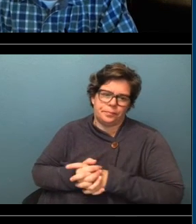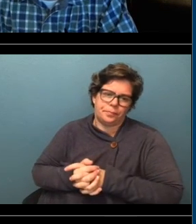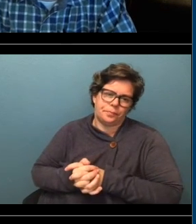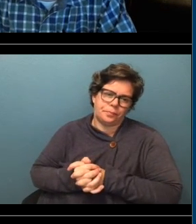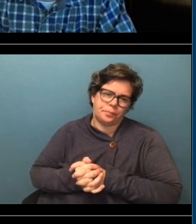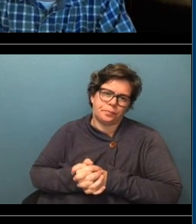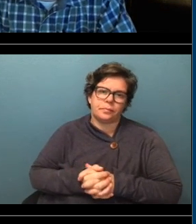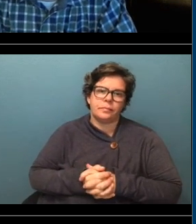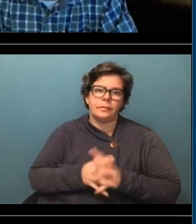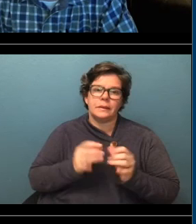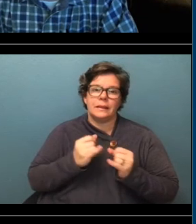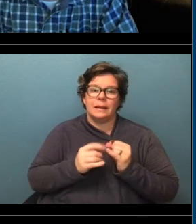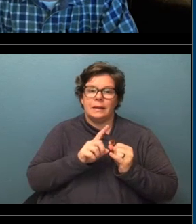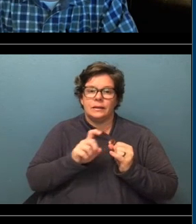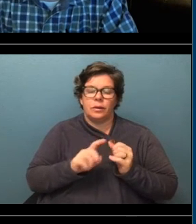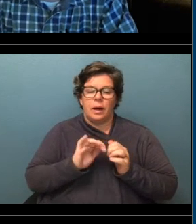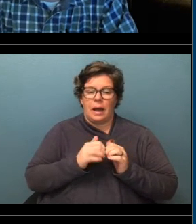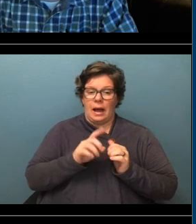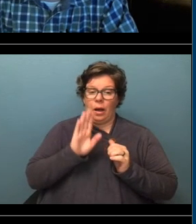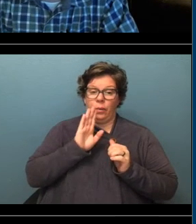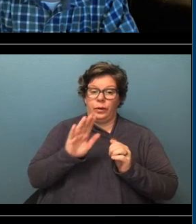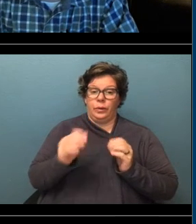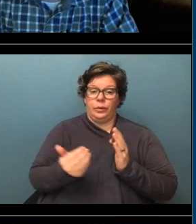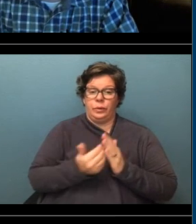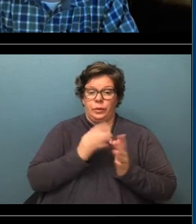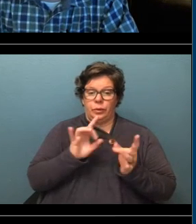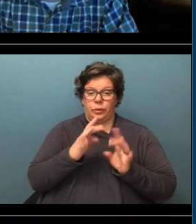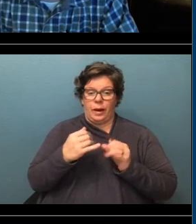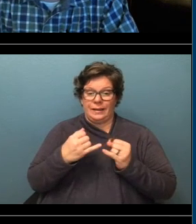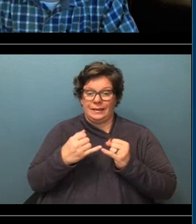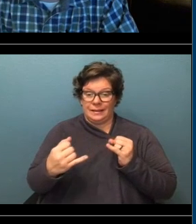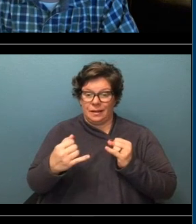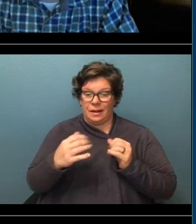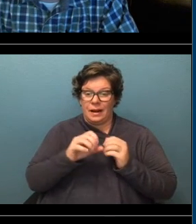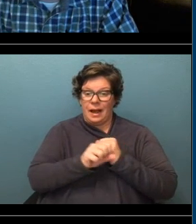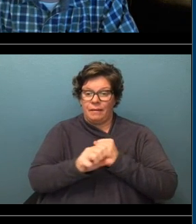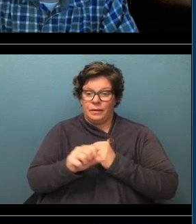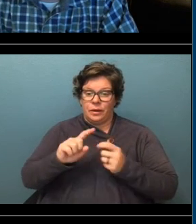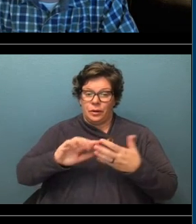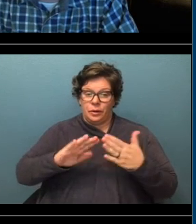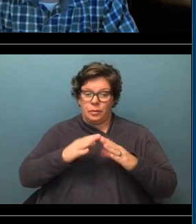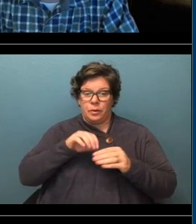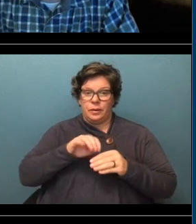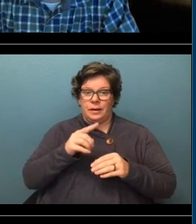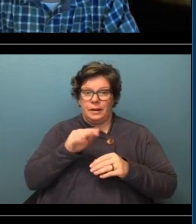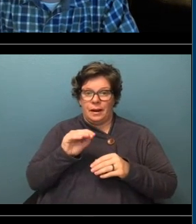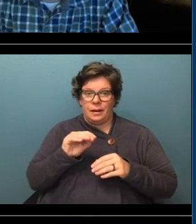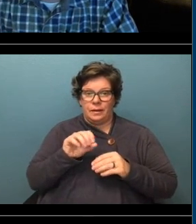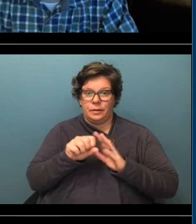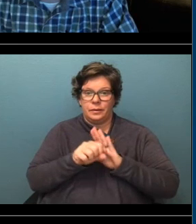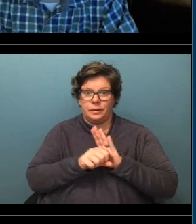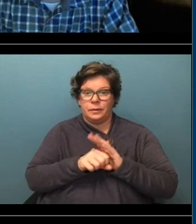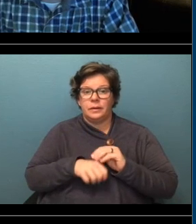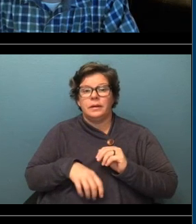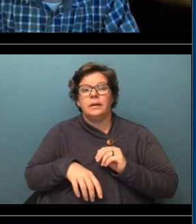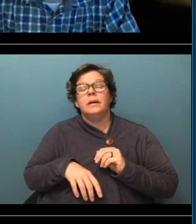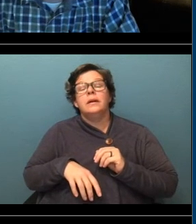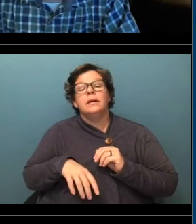And then one of the last questions was, how will this new crisis line be advertised to the communities in Idaho? So